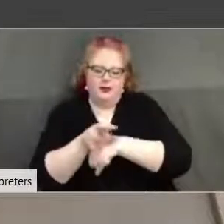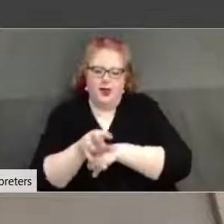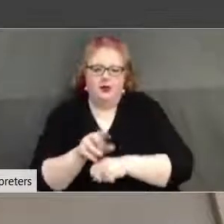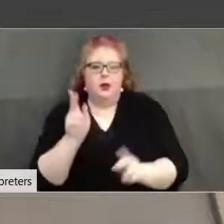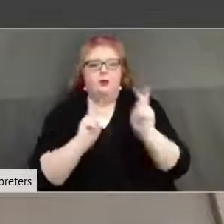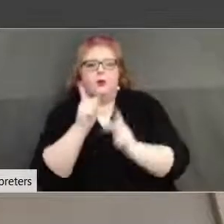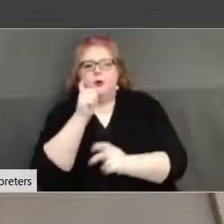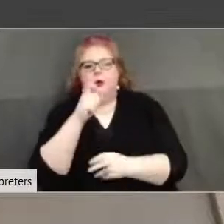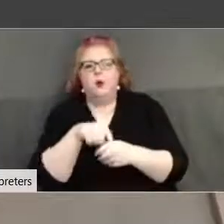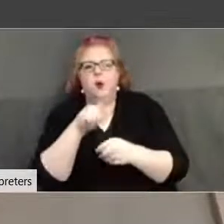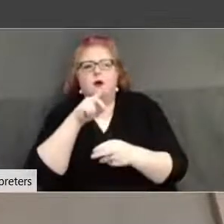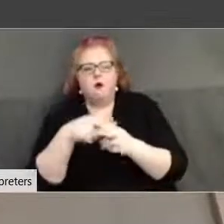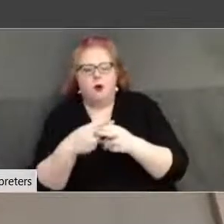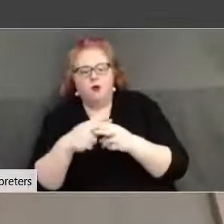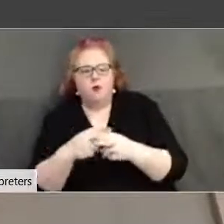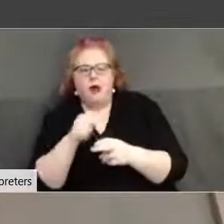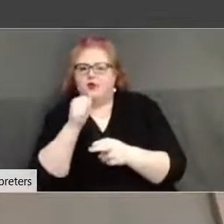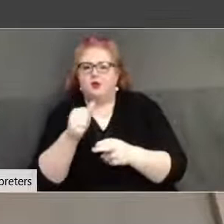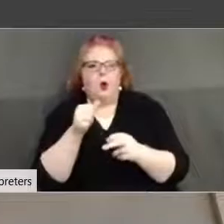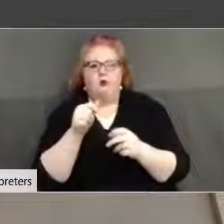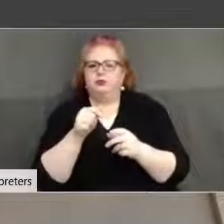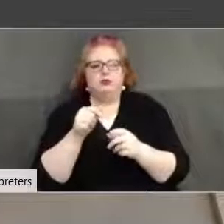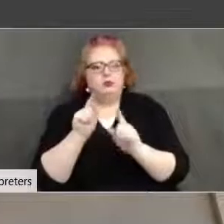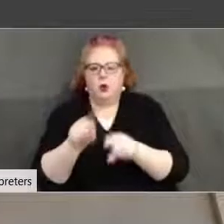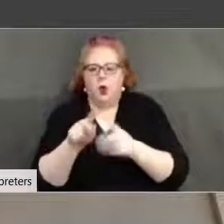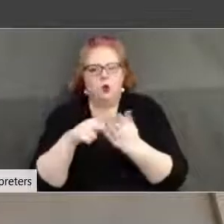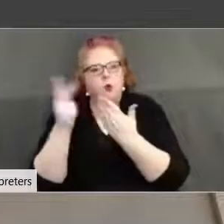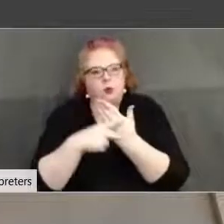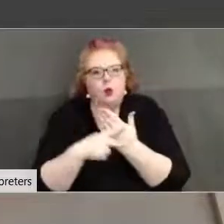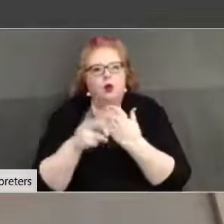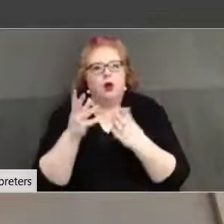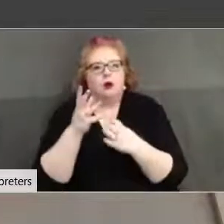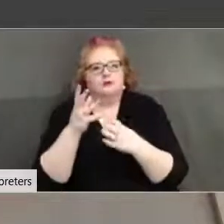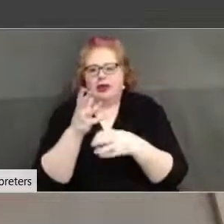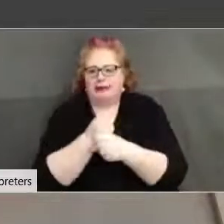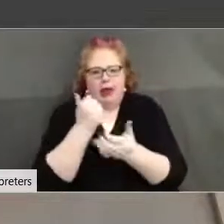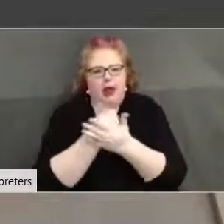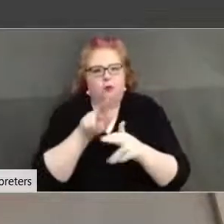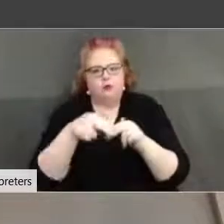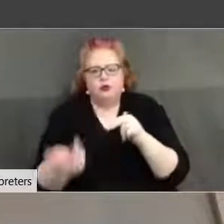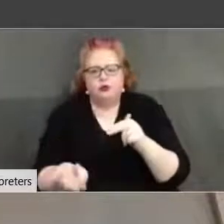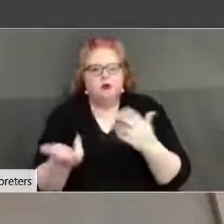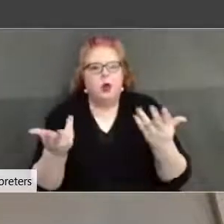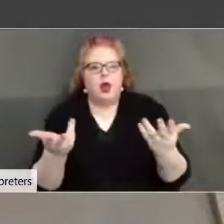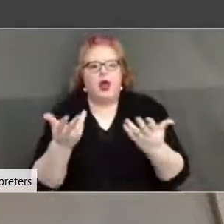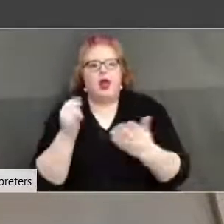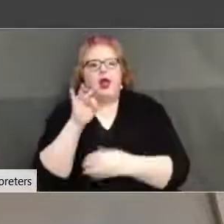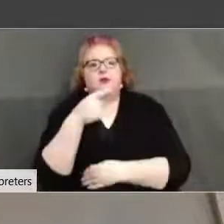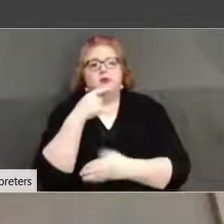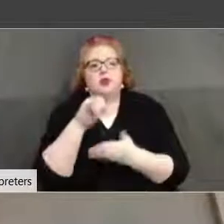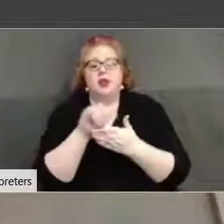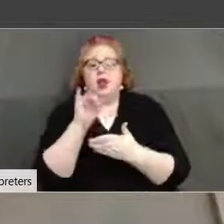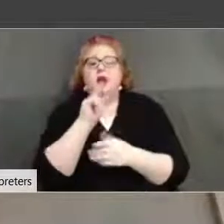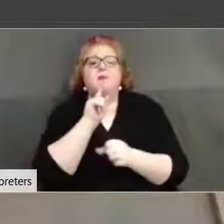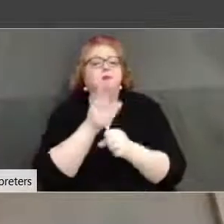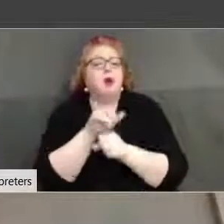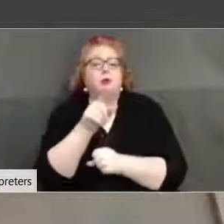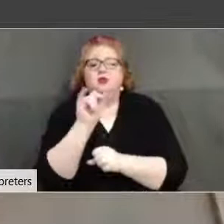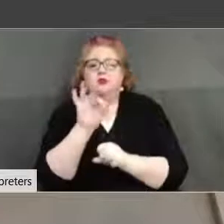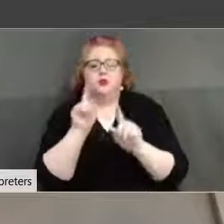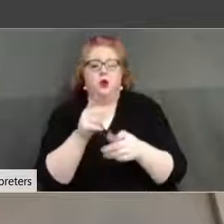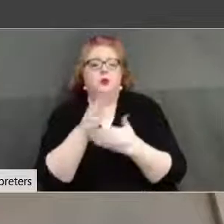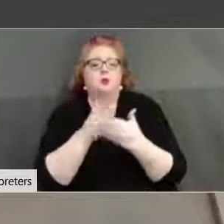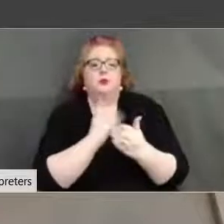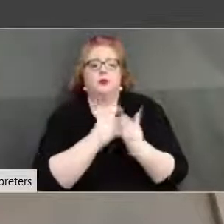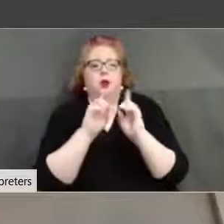program where they lose weight. And if you take, I can promise you, if you go to some of our departments and look at the people in the